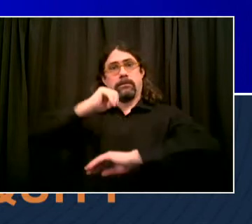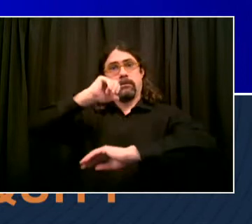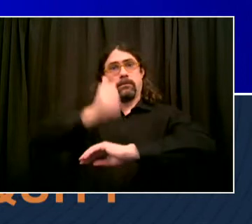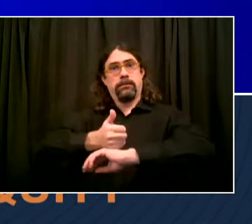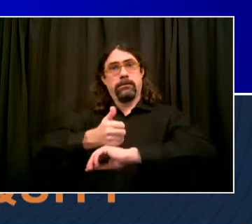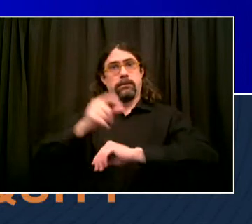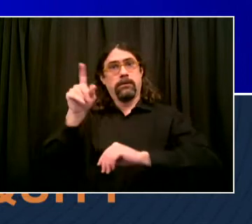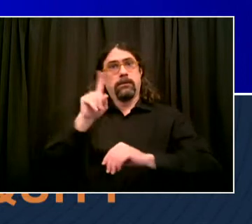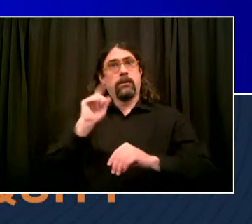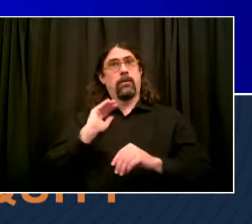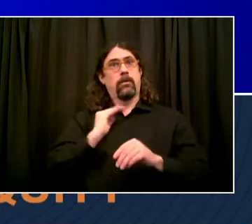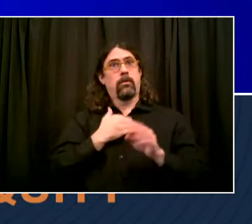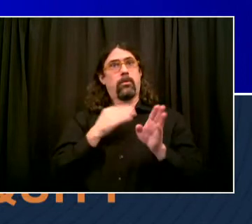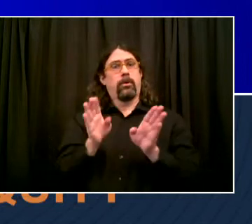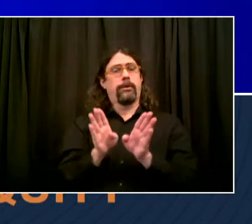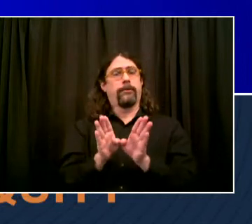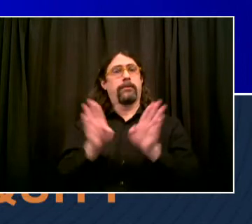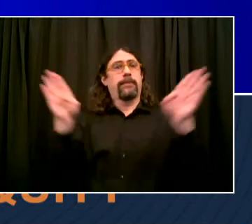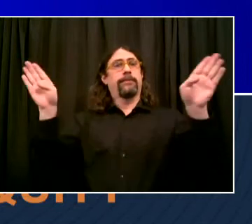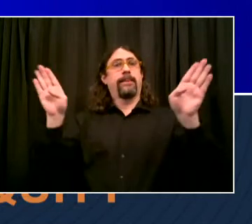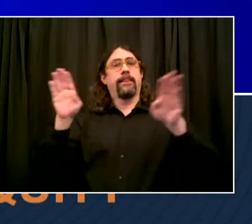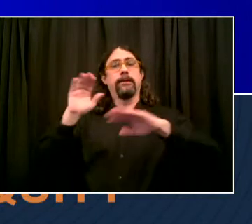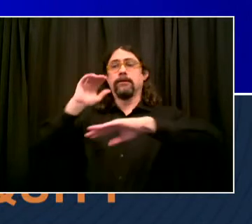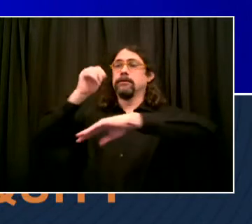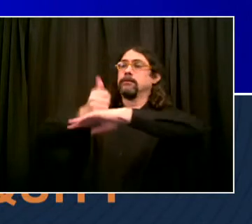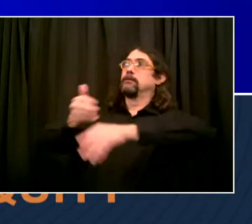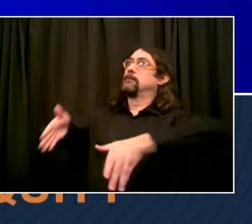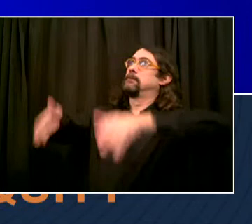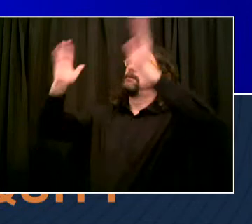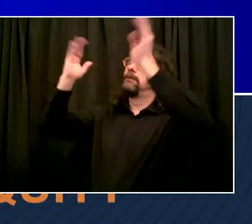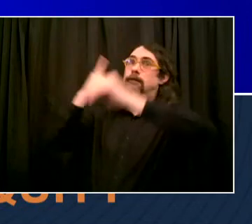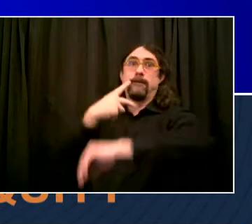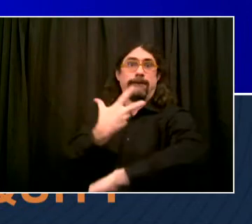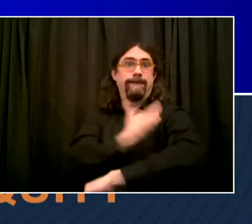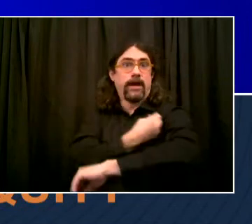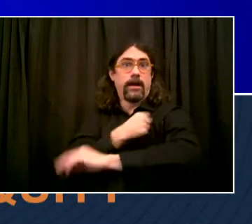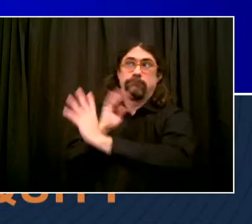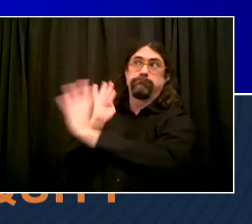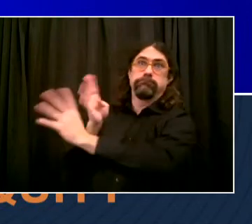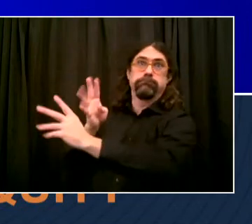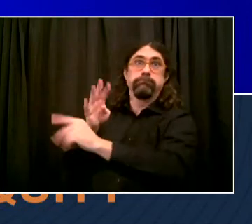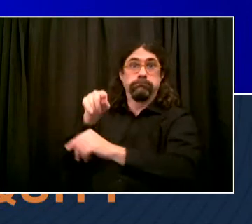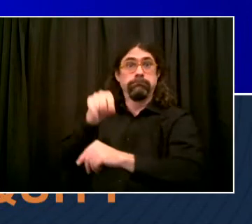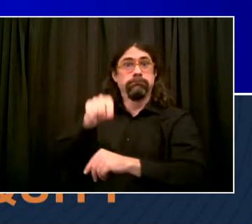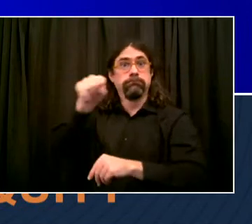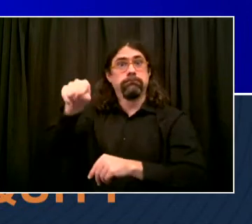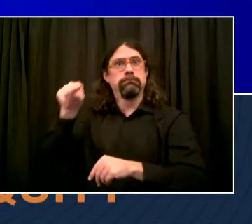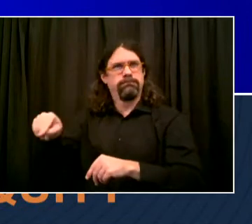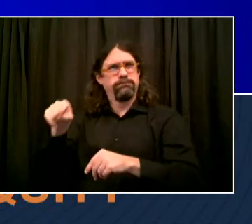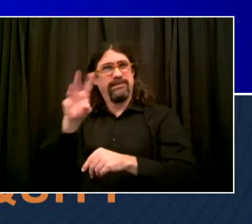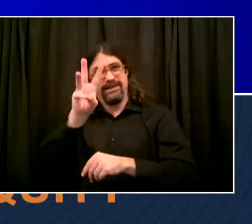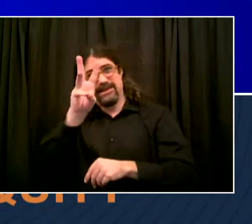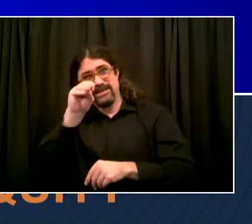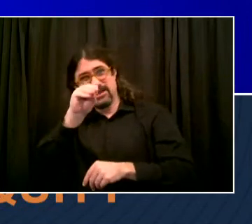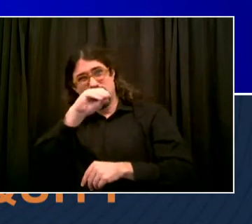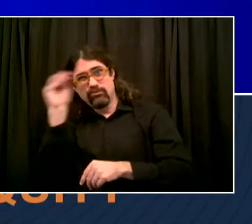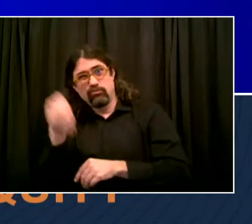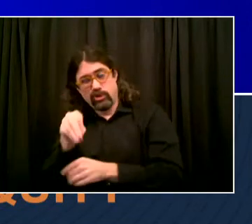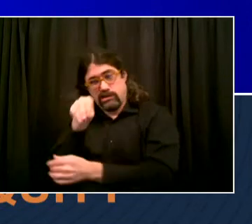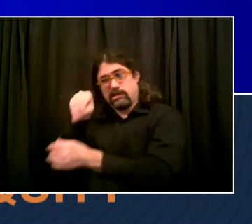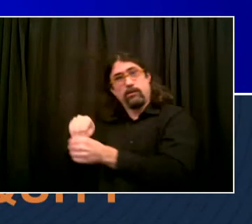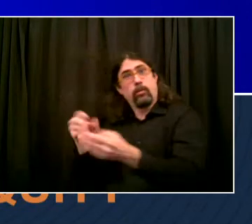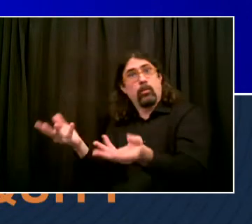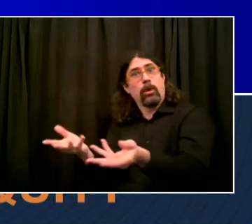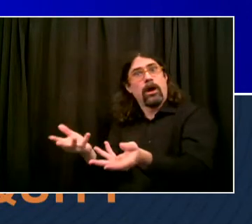or holding back our ability to reach as many people as we need to in those neighborhoods. So some of the things we've done already, we've had